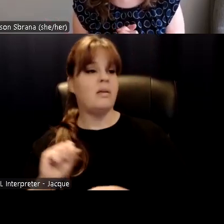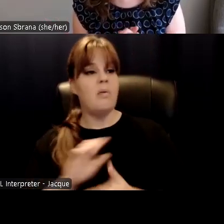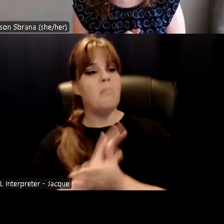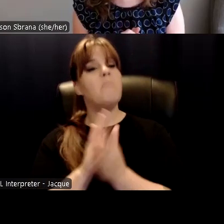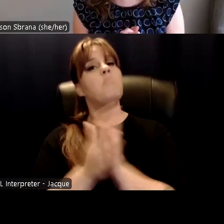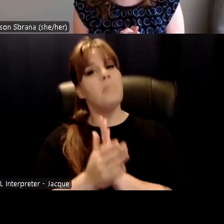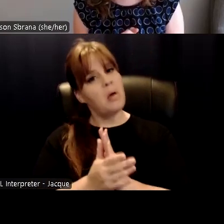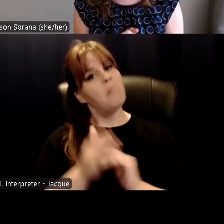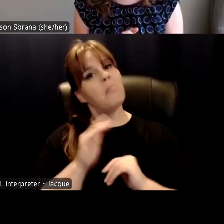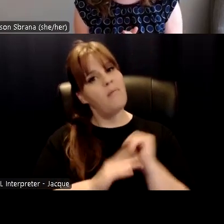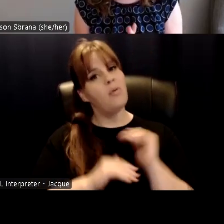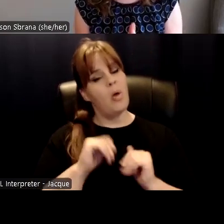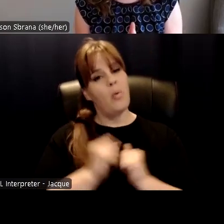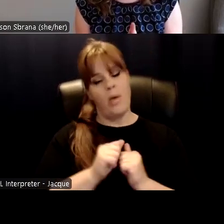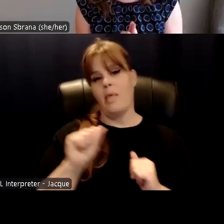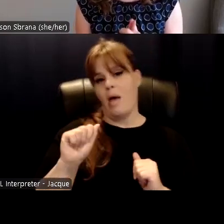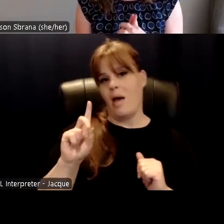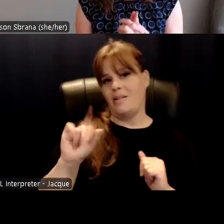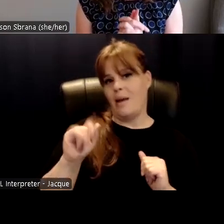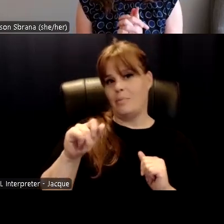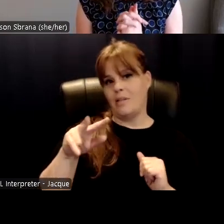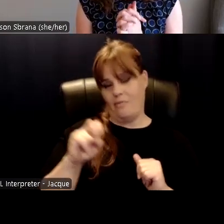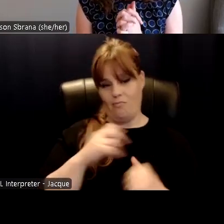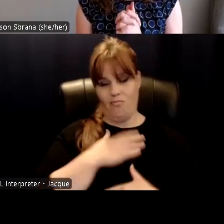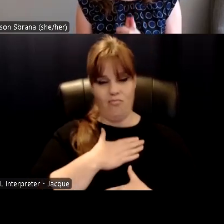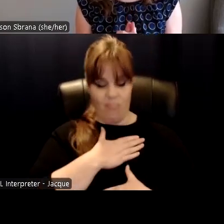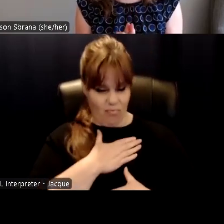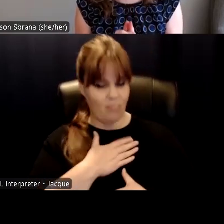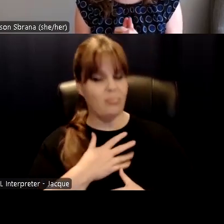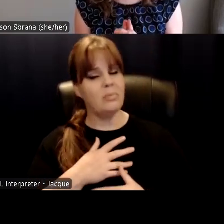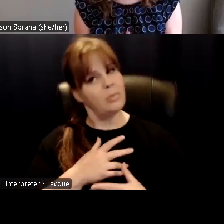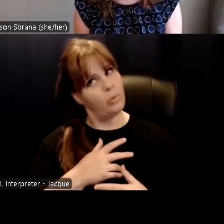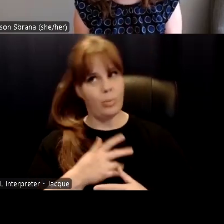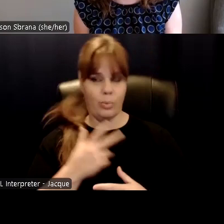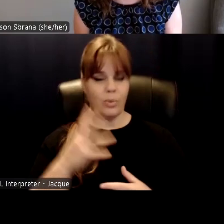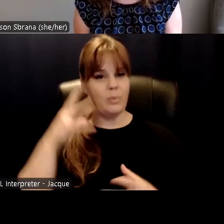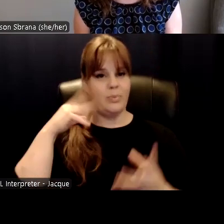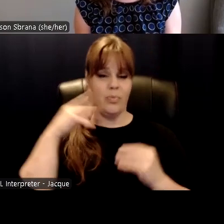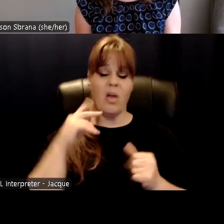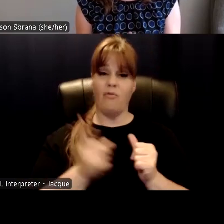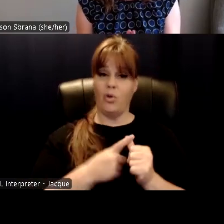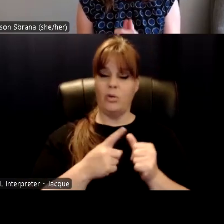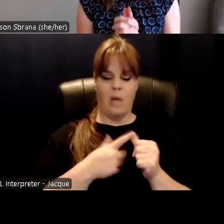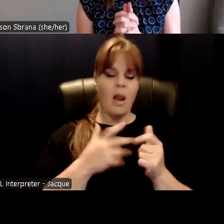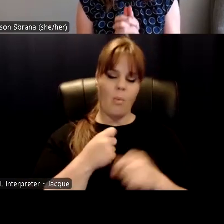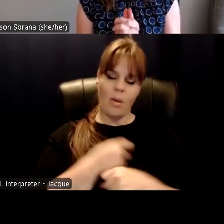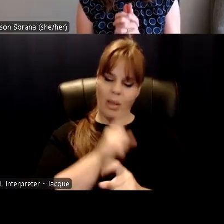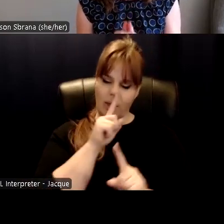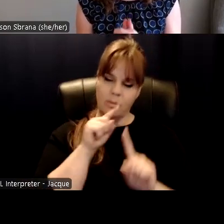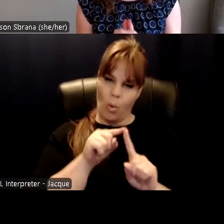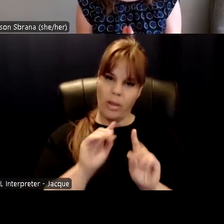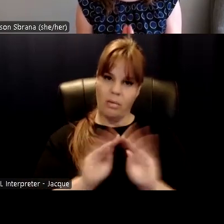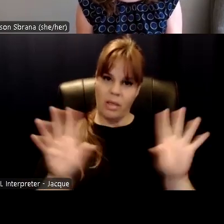adaptive recreation? It was a journey for me. First of all, and I really want to make this point clear,